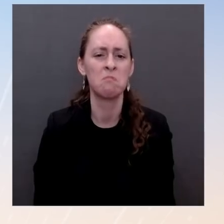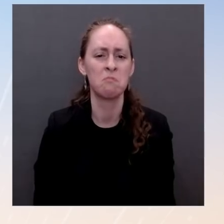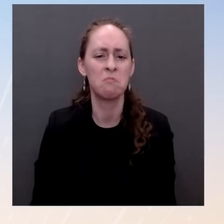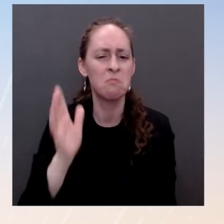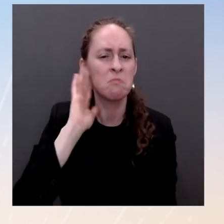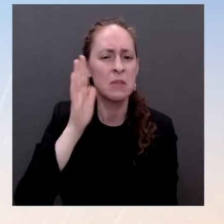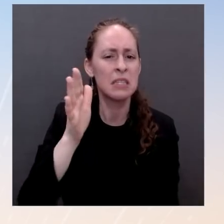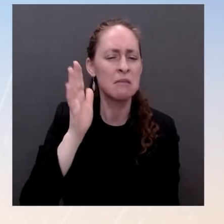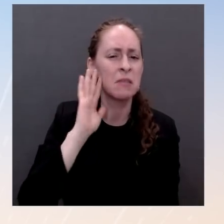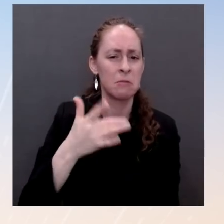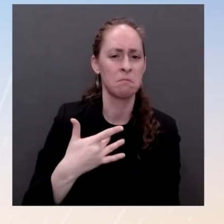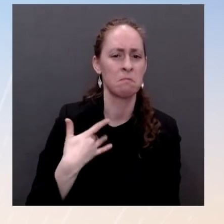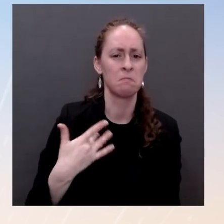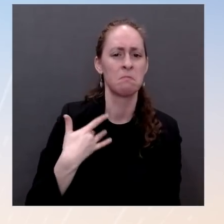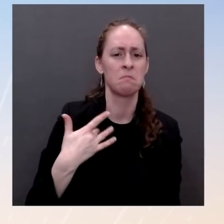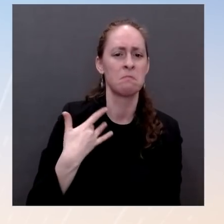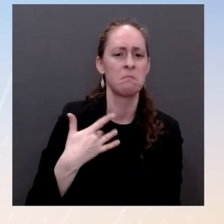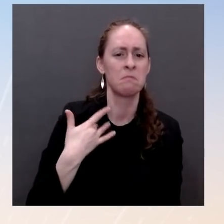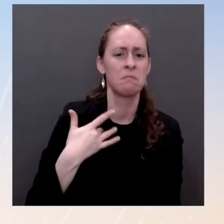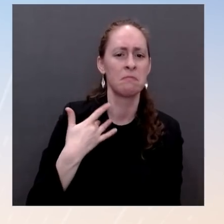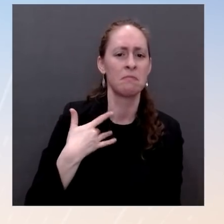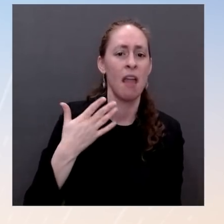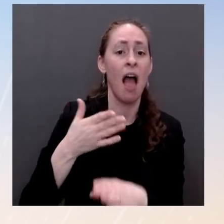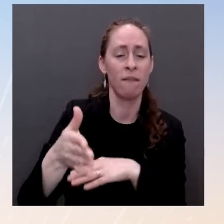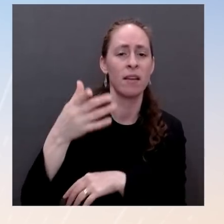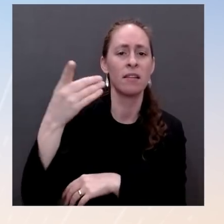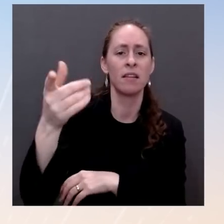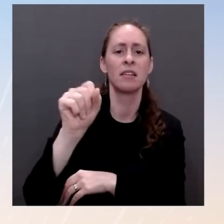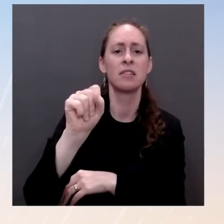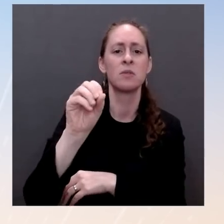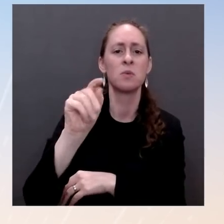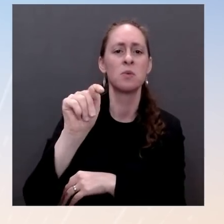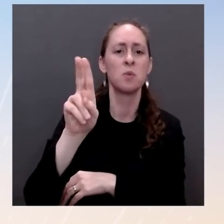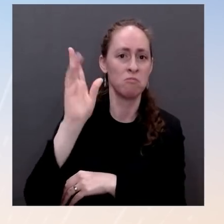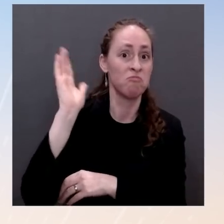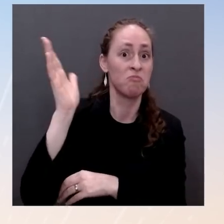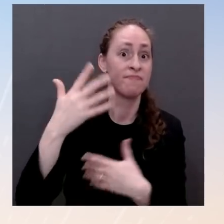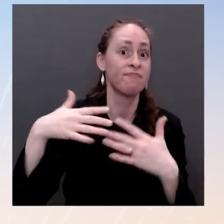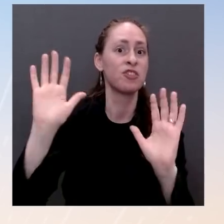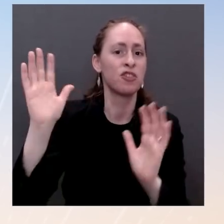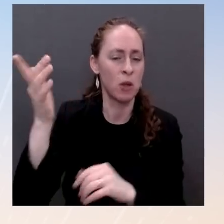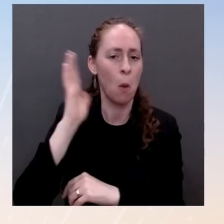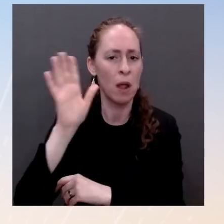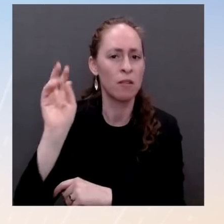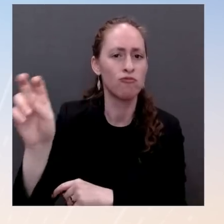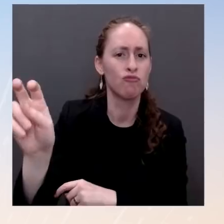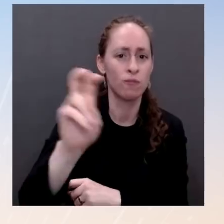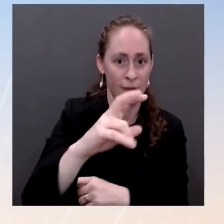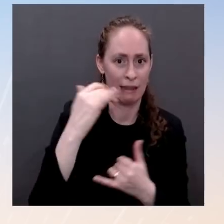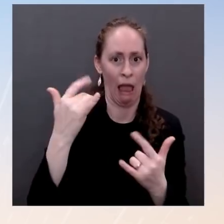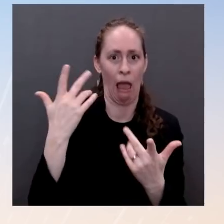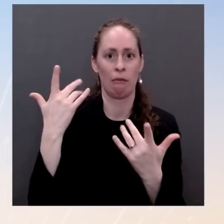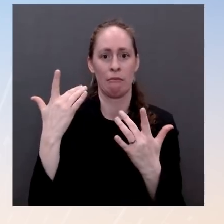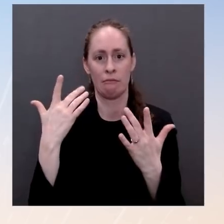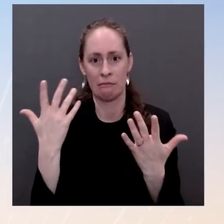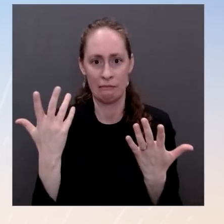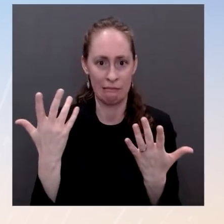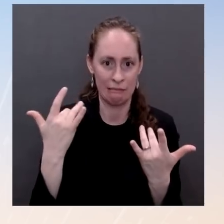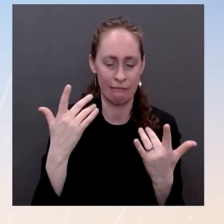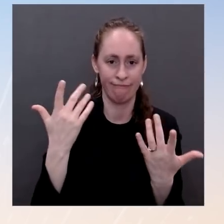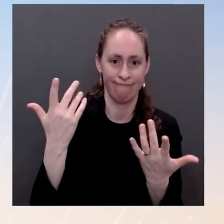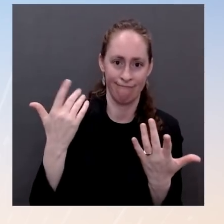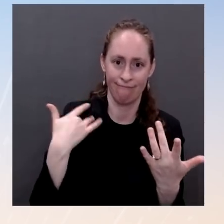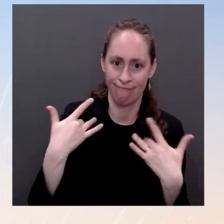of things, including the CR funding, but also the fact that there is a whole lot going on in the world. Even though he can be